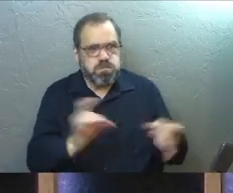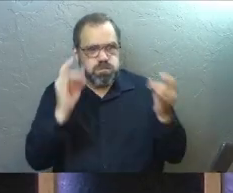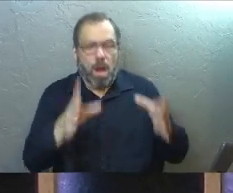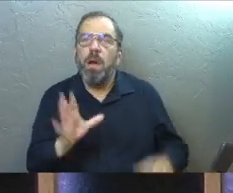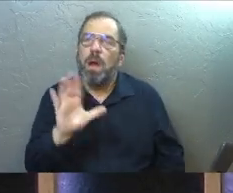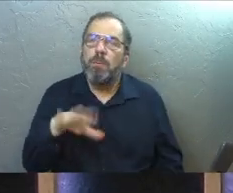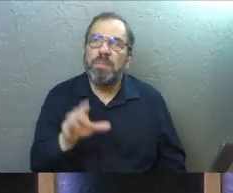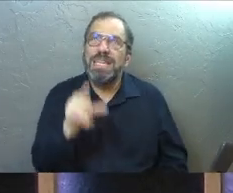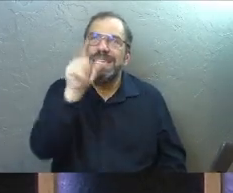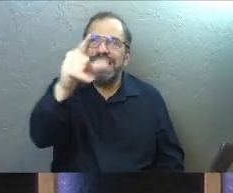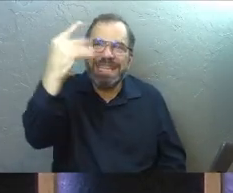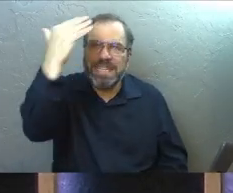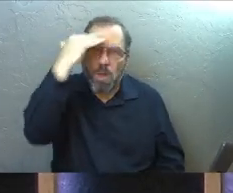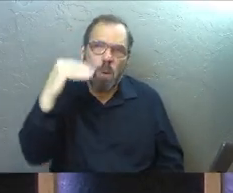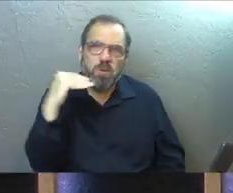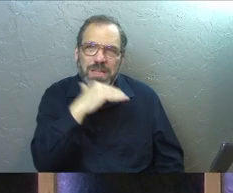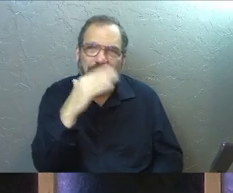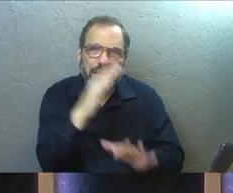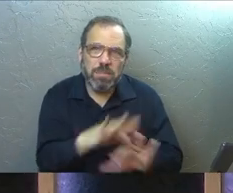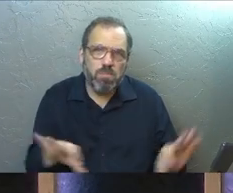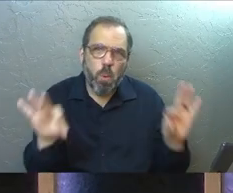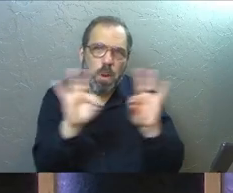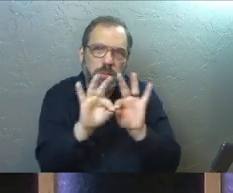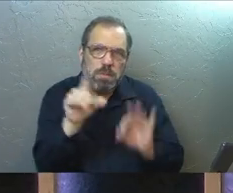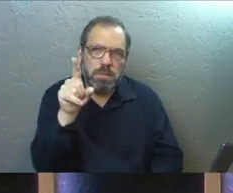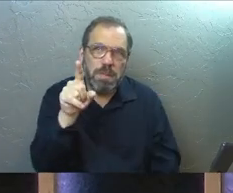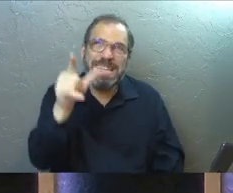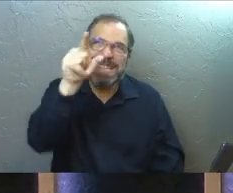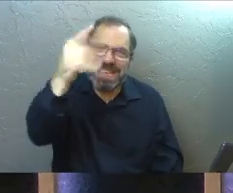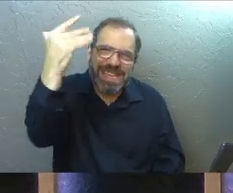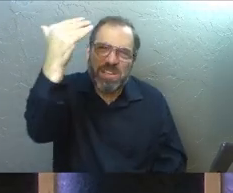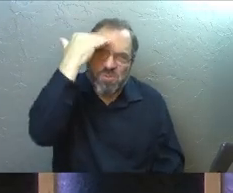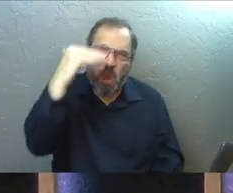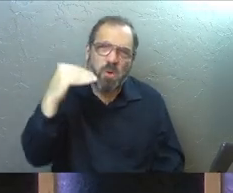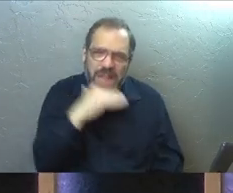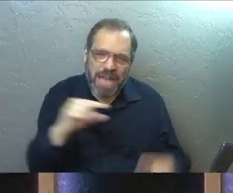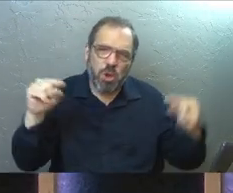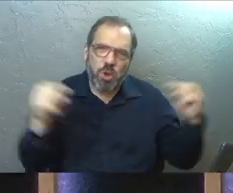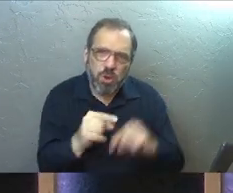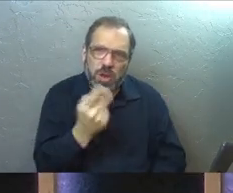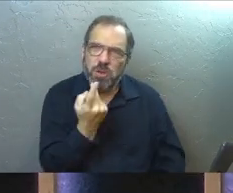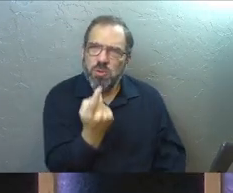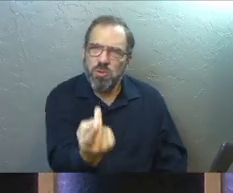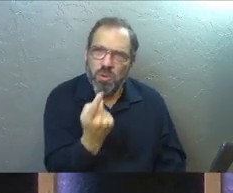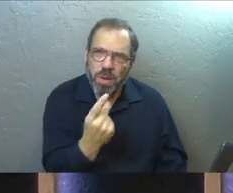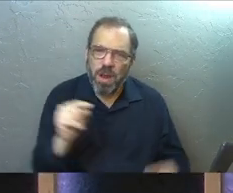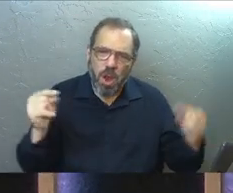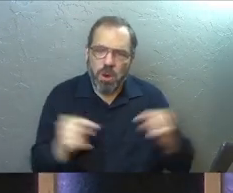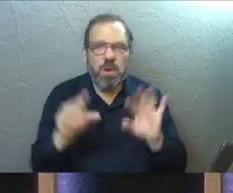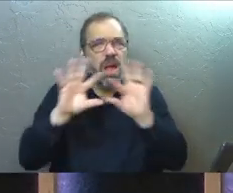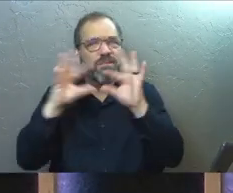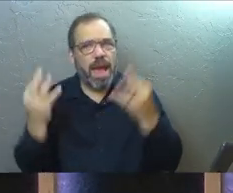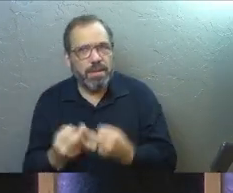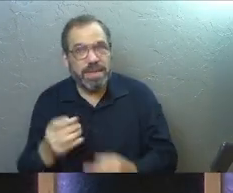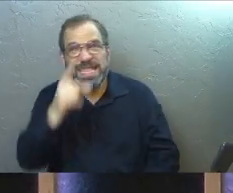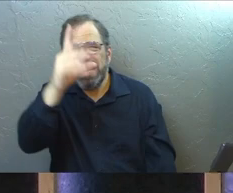word? Because he knows lies matter. He knows lies hurt us and hurt our families.